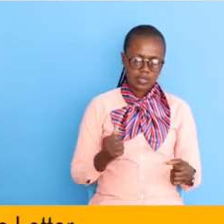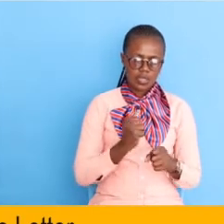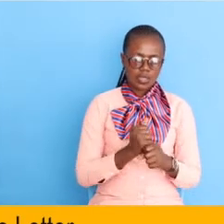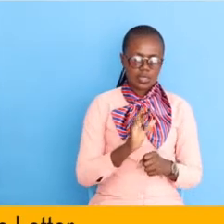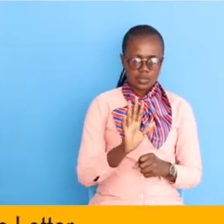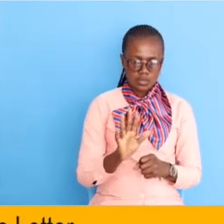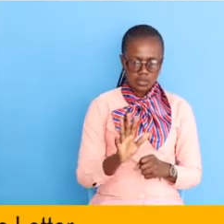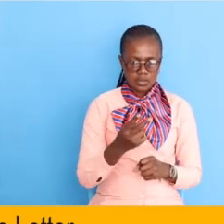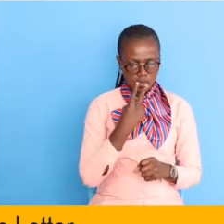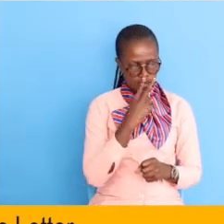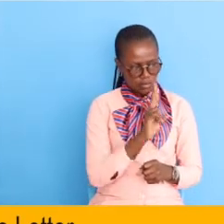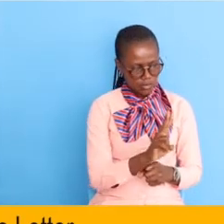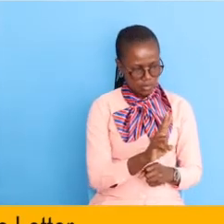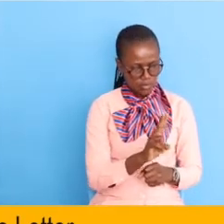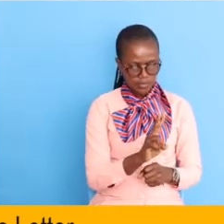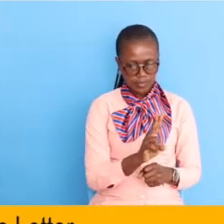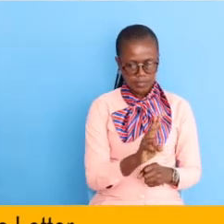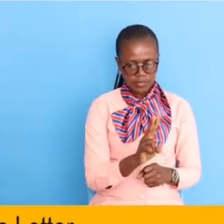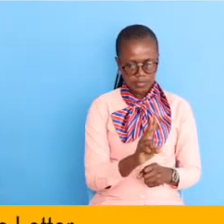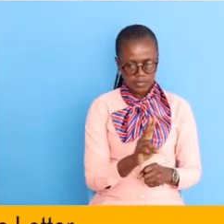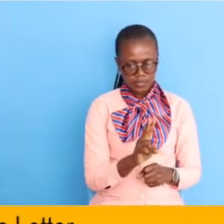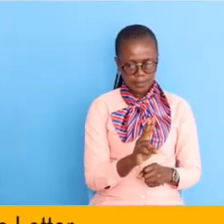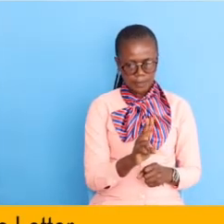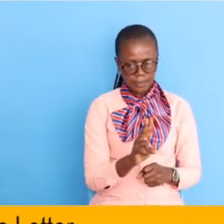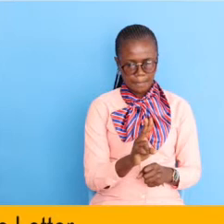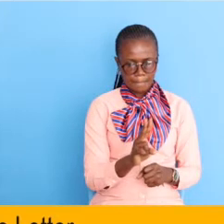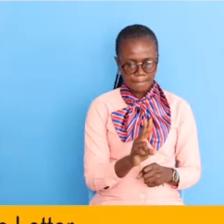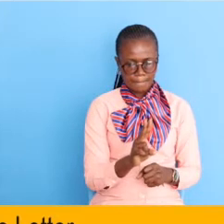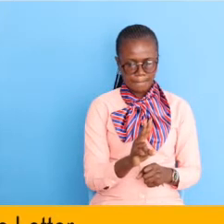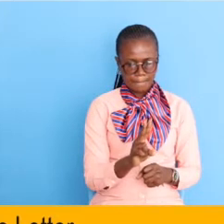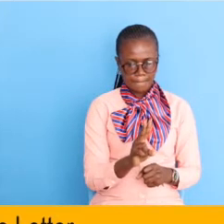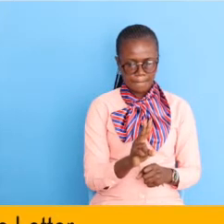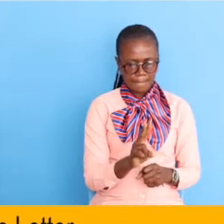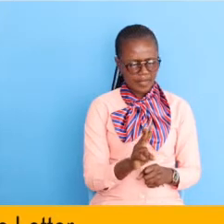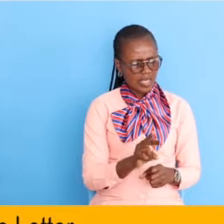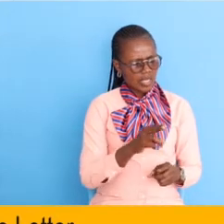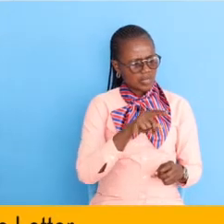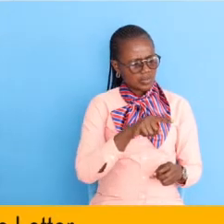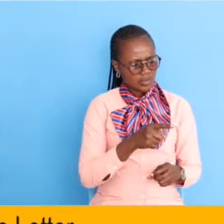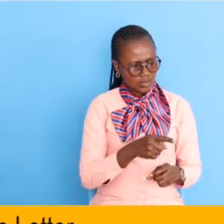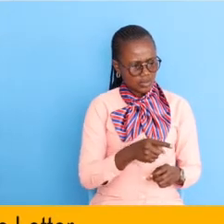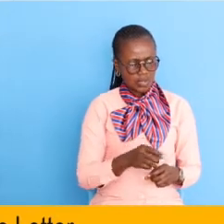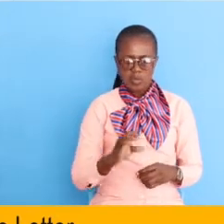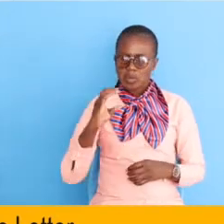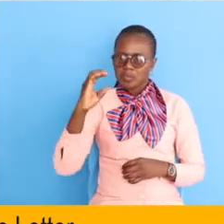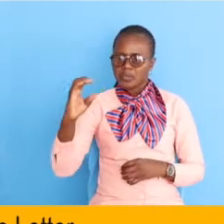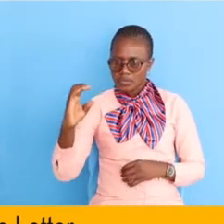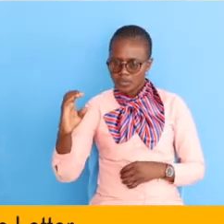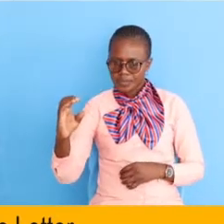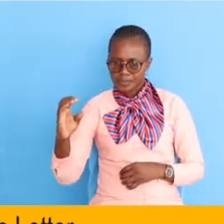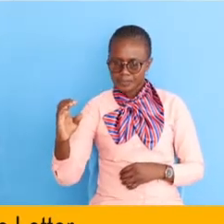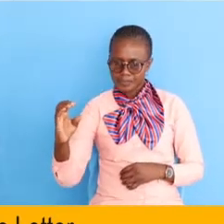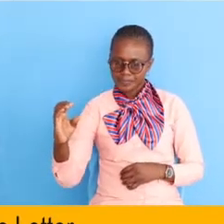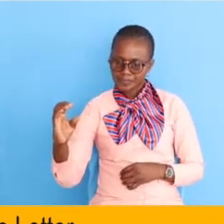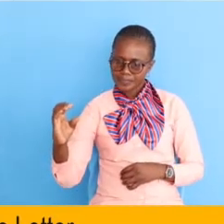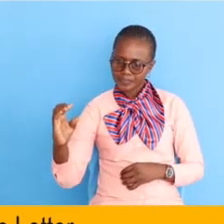is only to see what could be the sender's address. So if you are